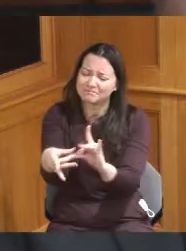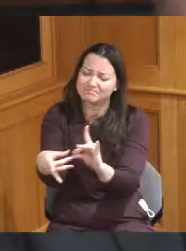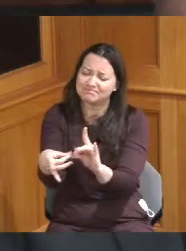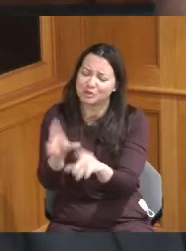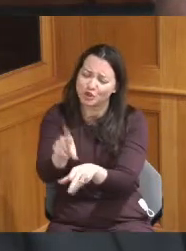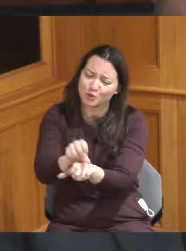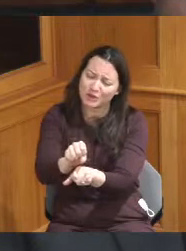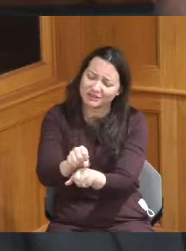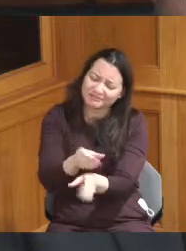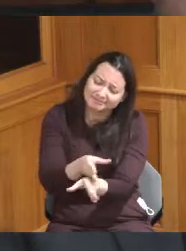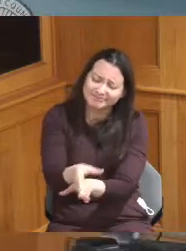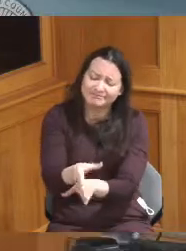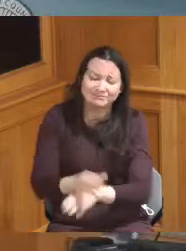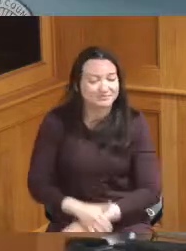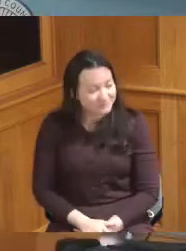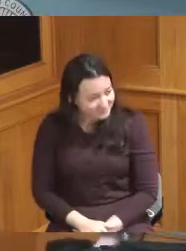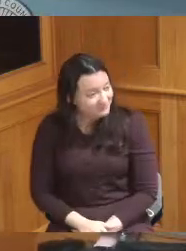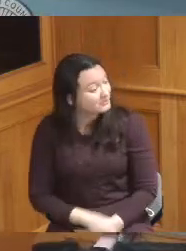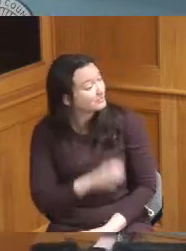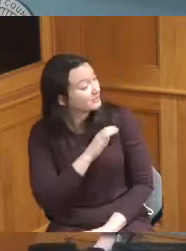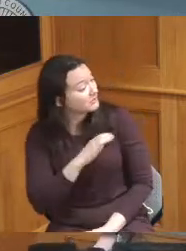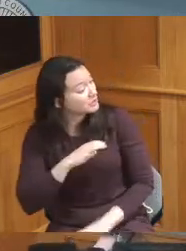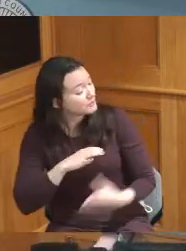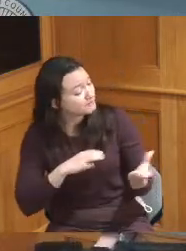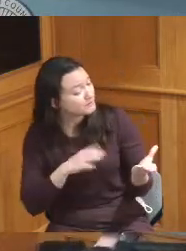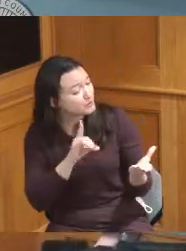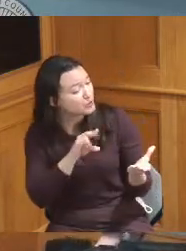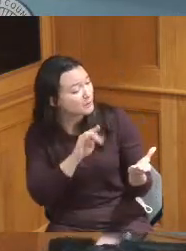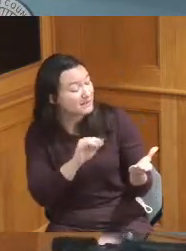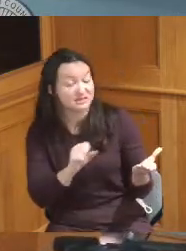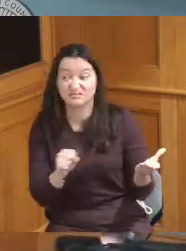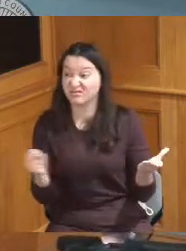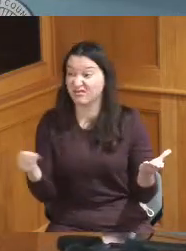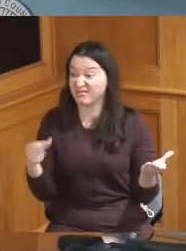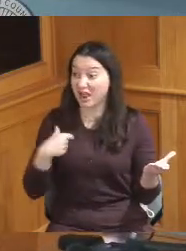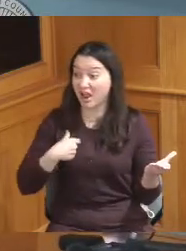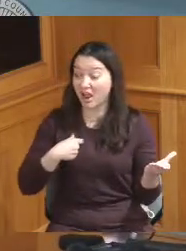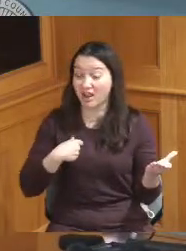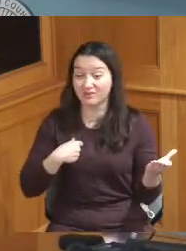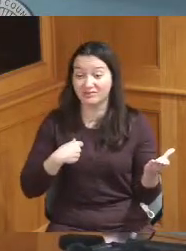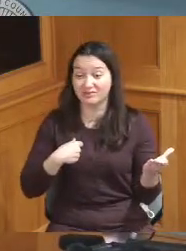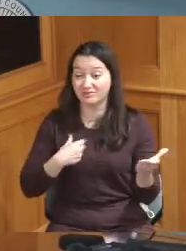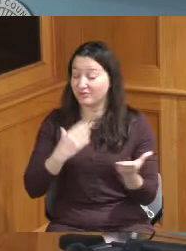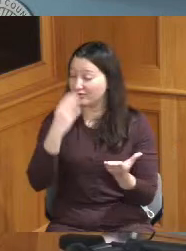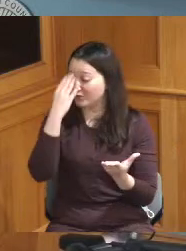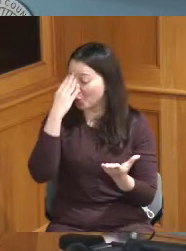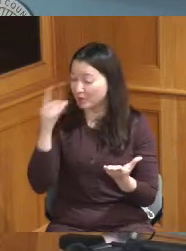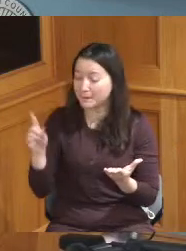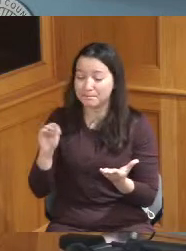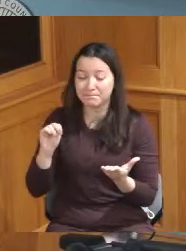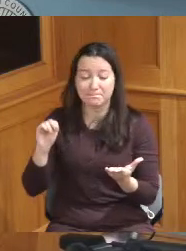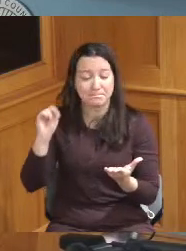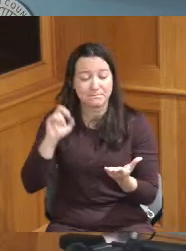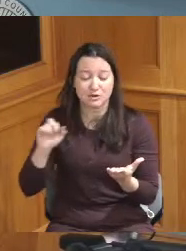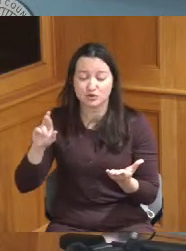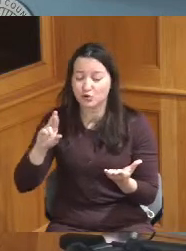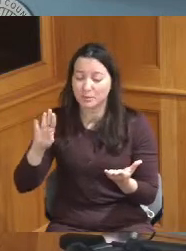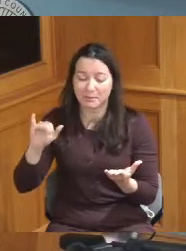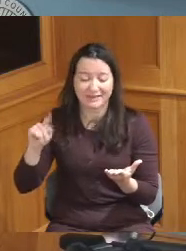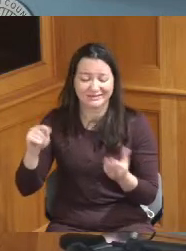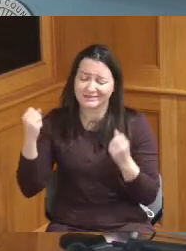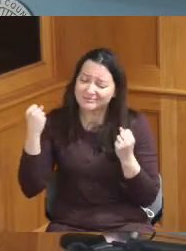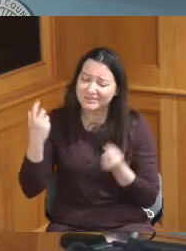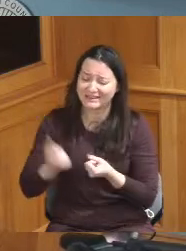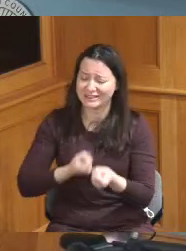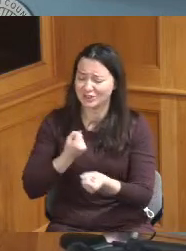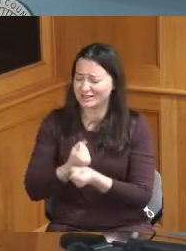about the work that you're doing. Mm-hmm. Yes. Commissioner Dumas. Yes, I've been knowing Mr. Butts for many, many, many years. And